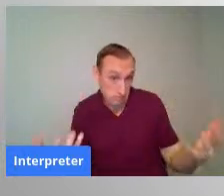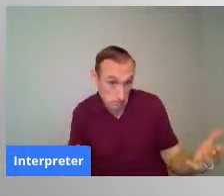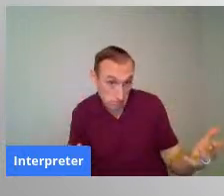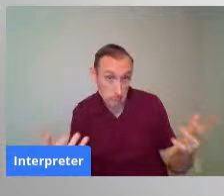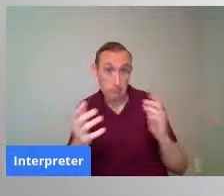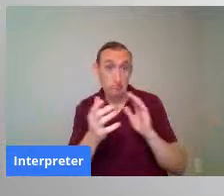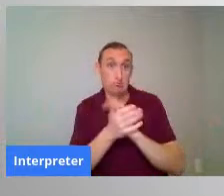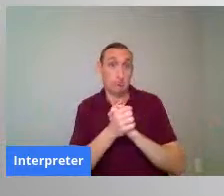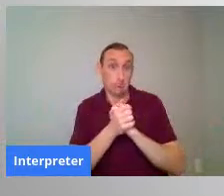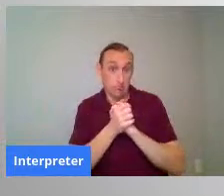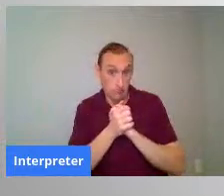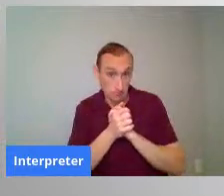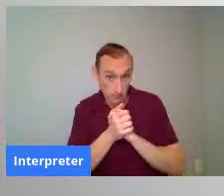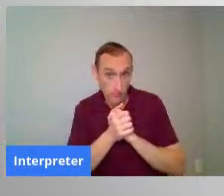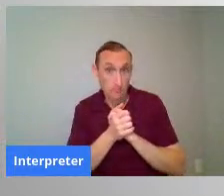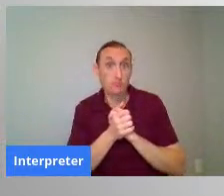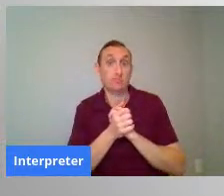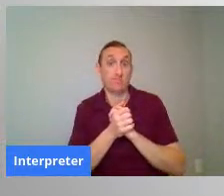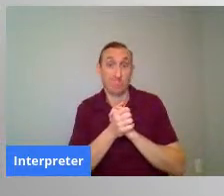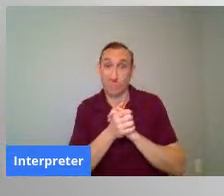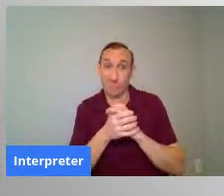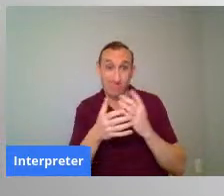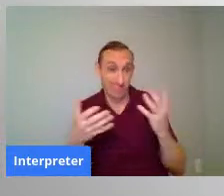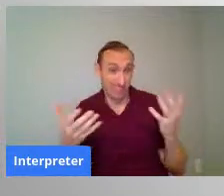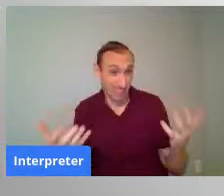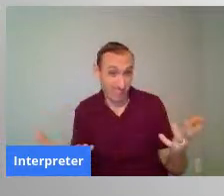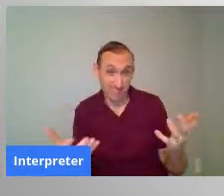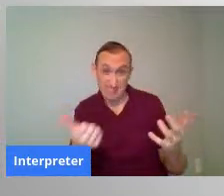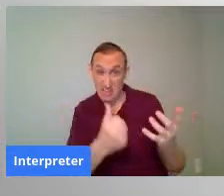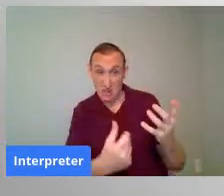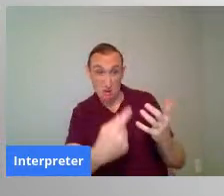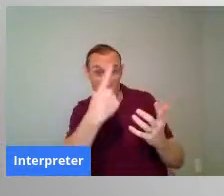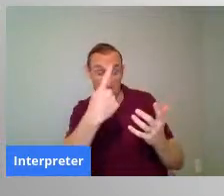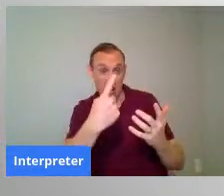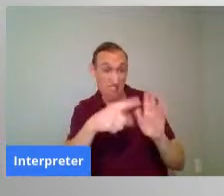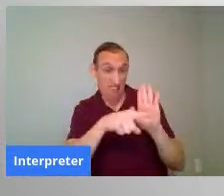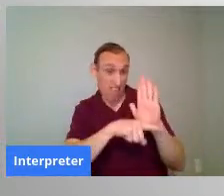Mr. Harris, I will defer to you. I can't remember anyone that was